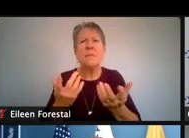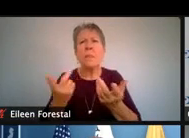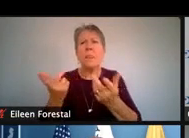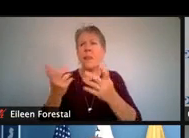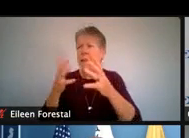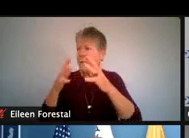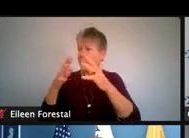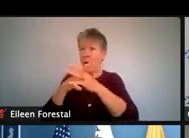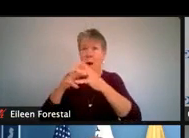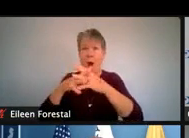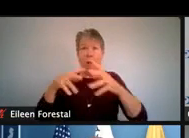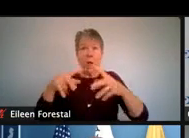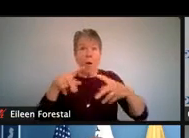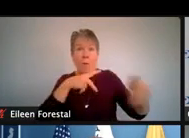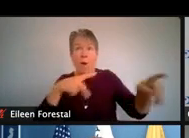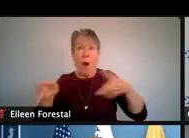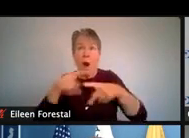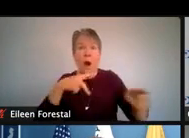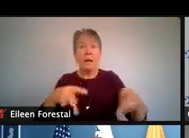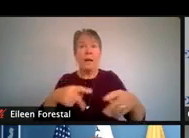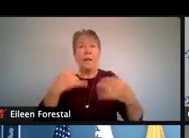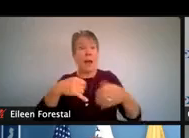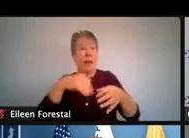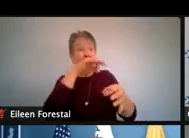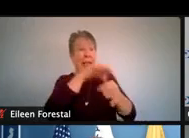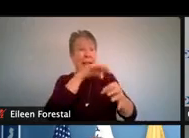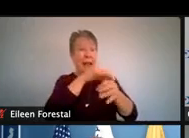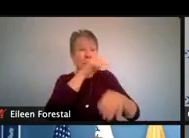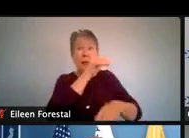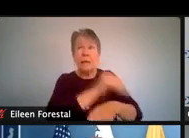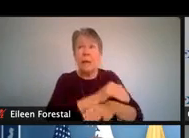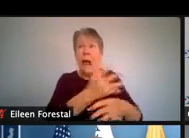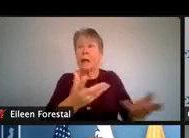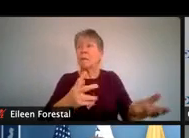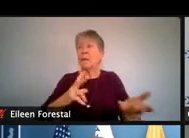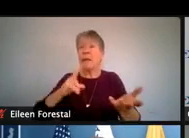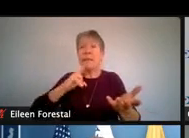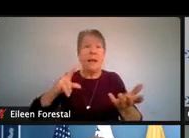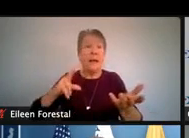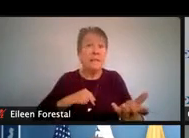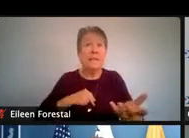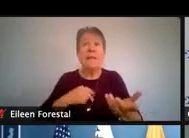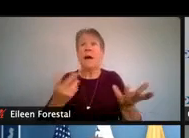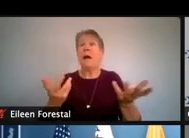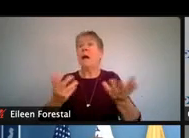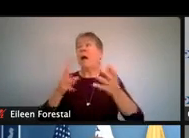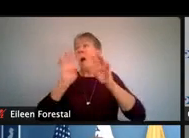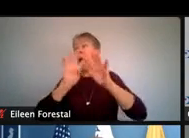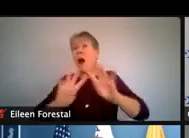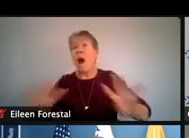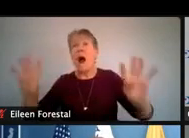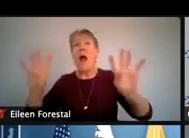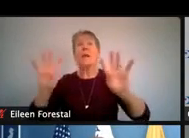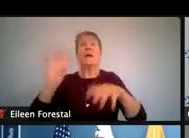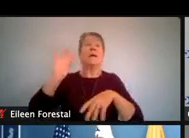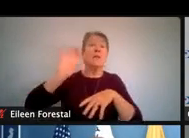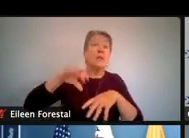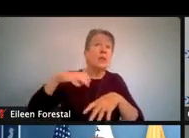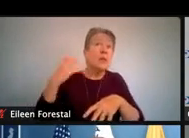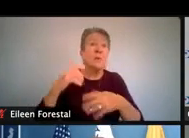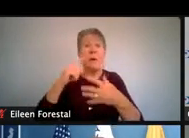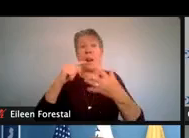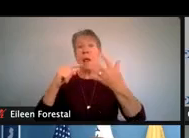it's Thanksgiving or Christmas or Hanukkah or whatever it might be, please, please, please, I'm glad you asked it,